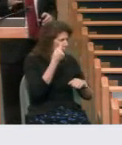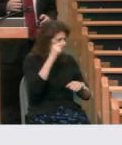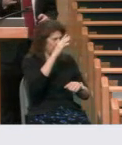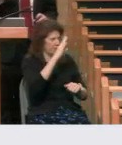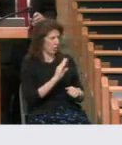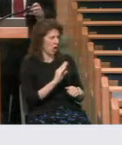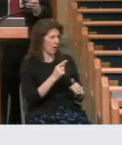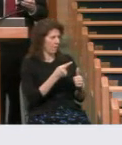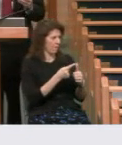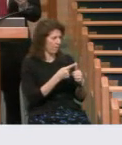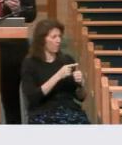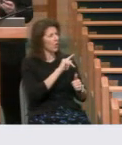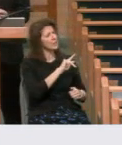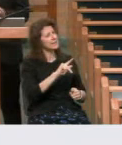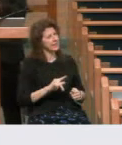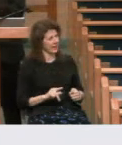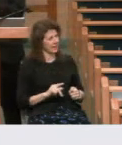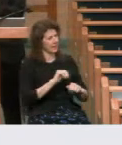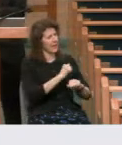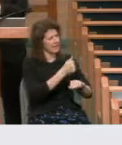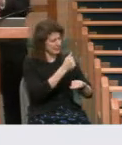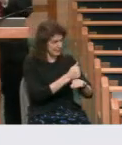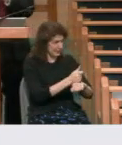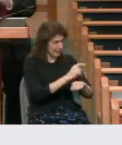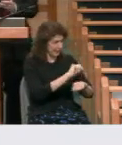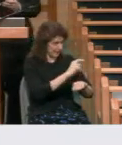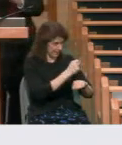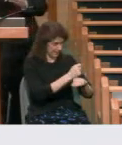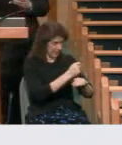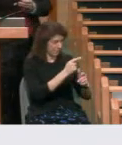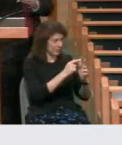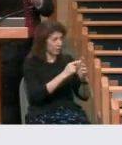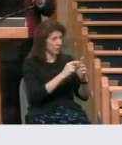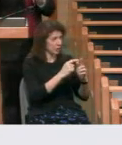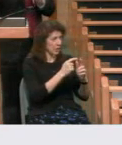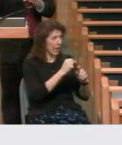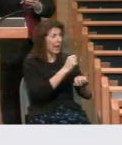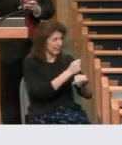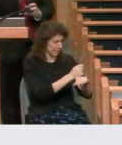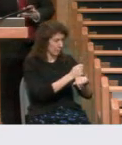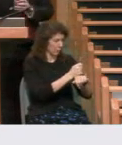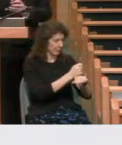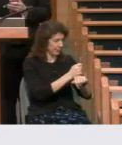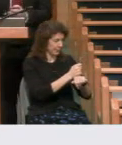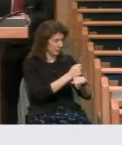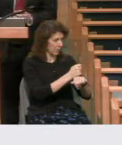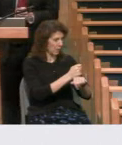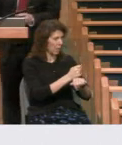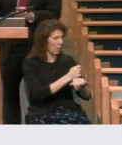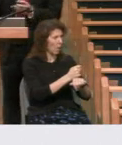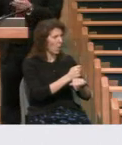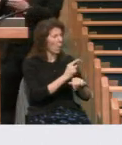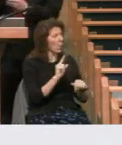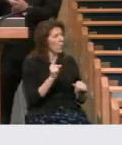we see the establishment of the temple. They moved from what had God been worshipped in up until this time, up until the completion of the